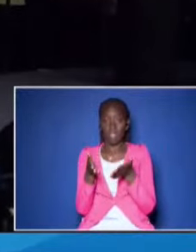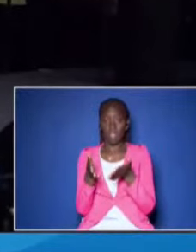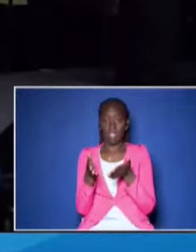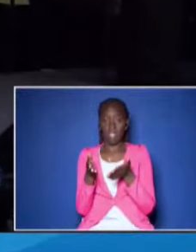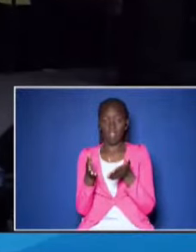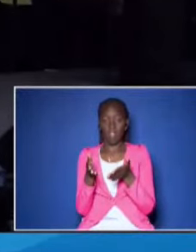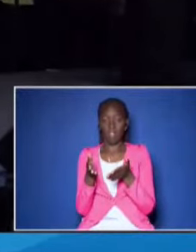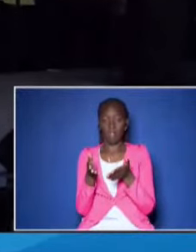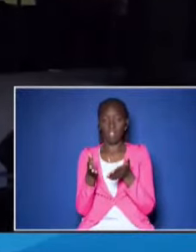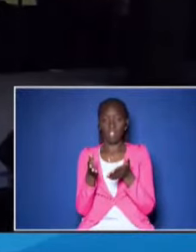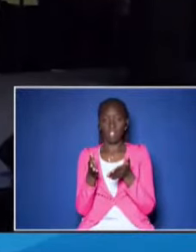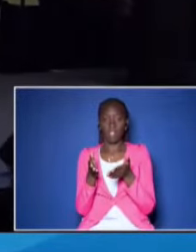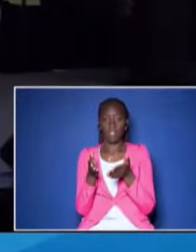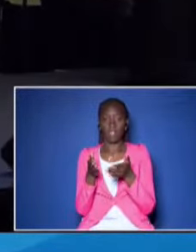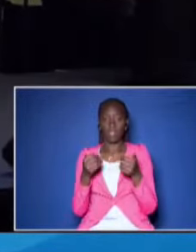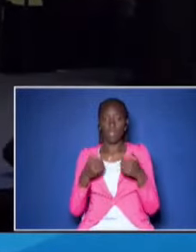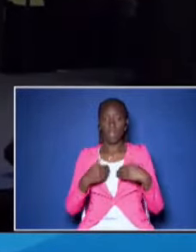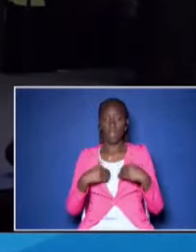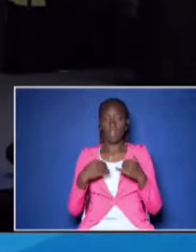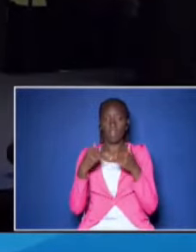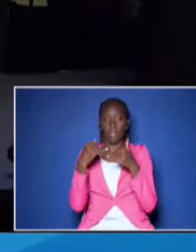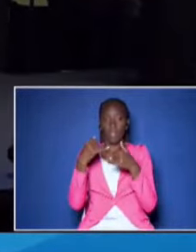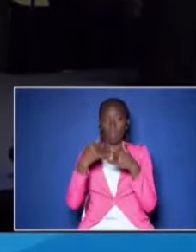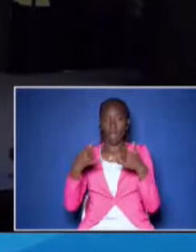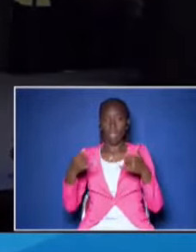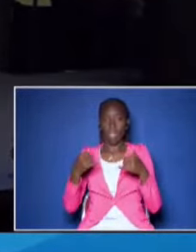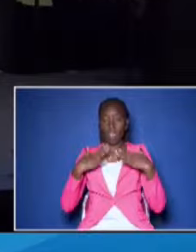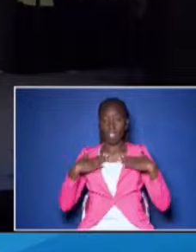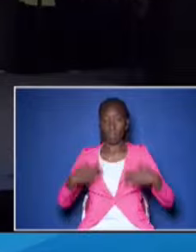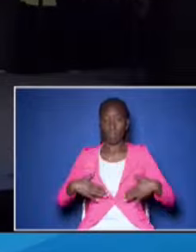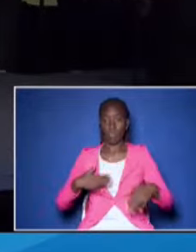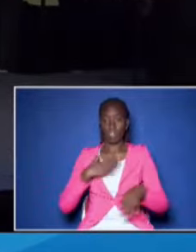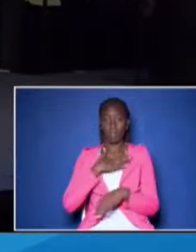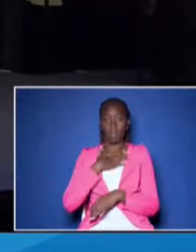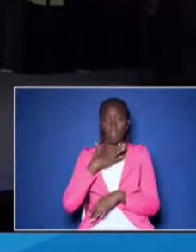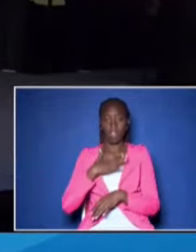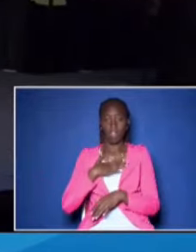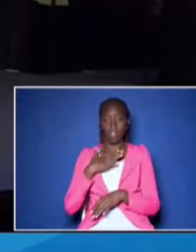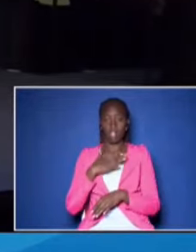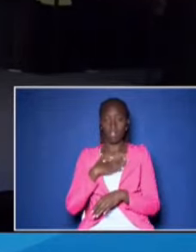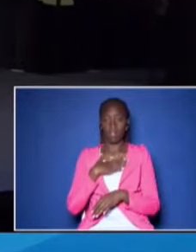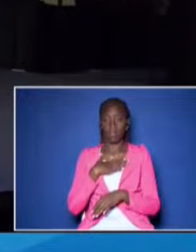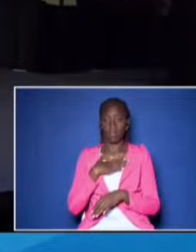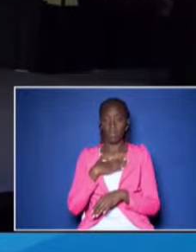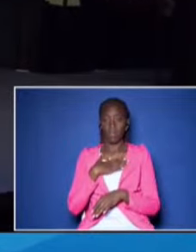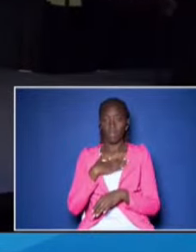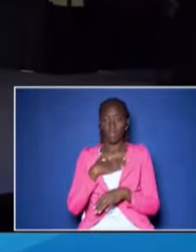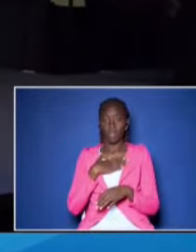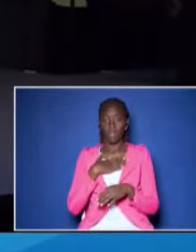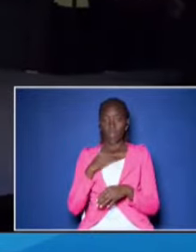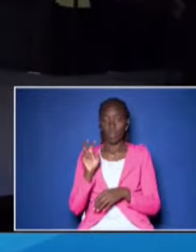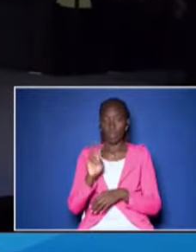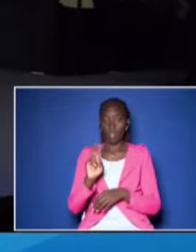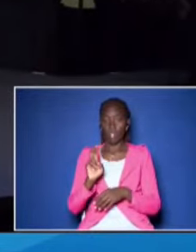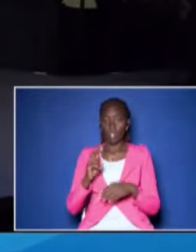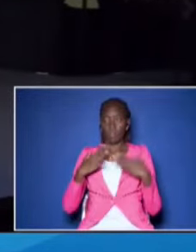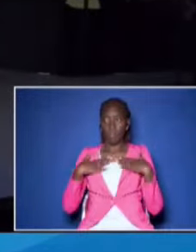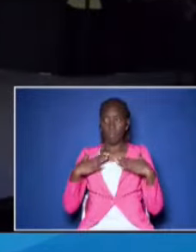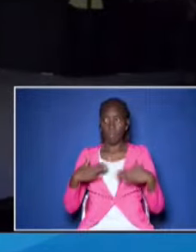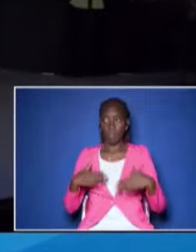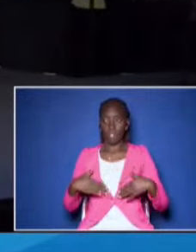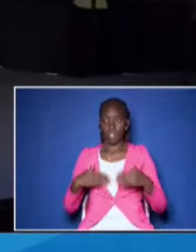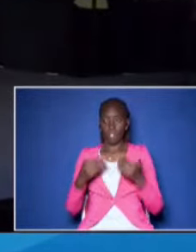under they put a wire in my body Che heart